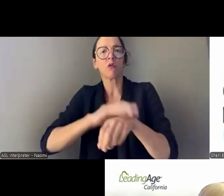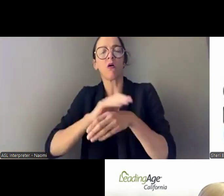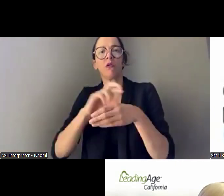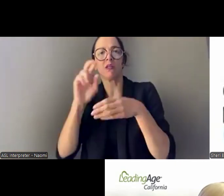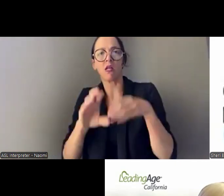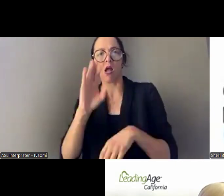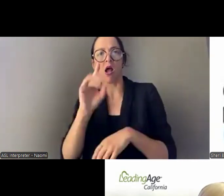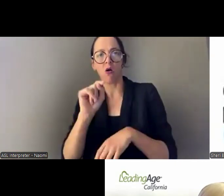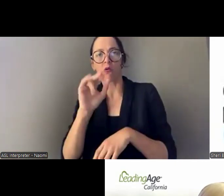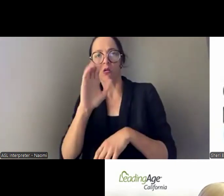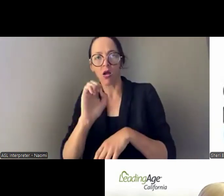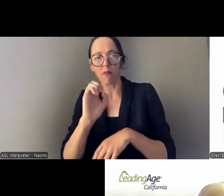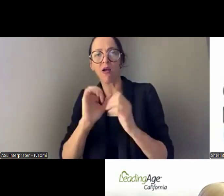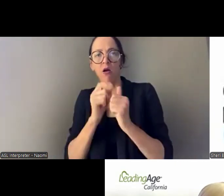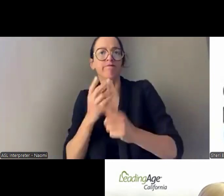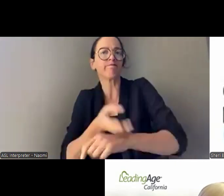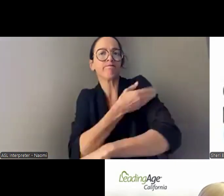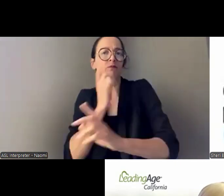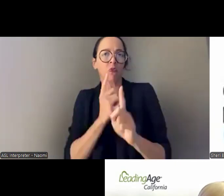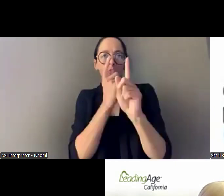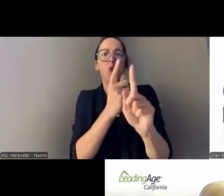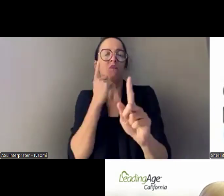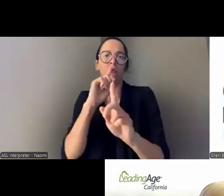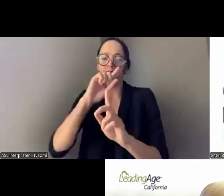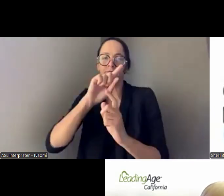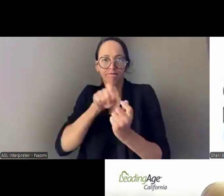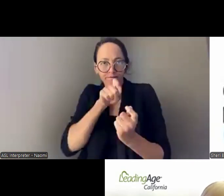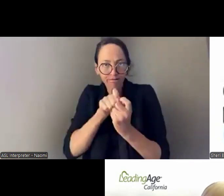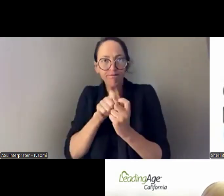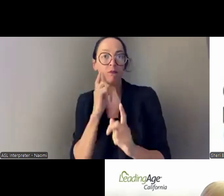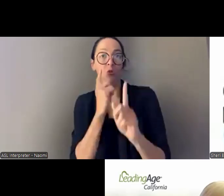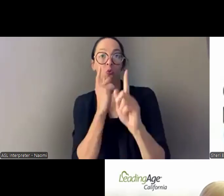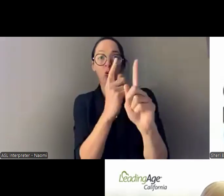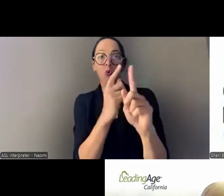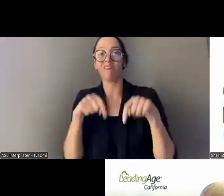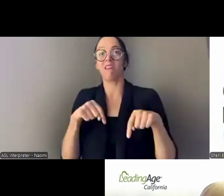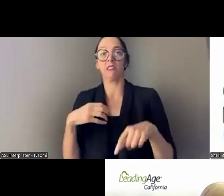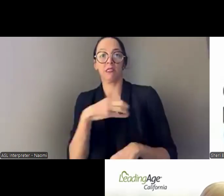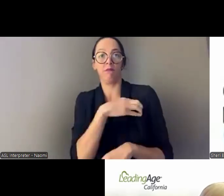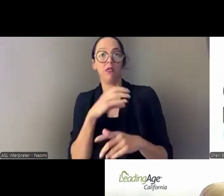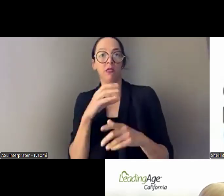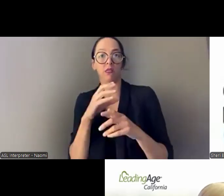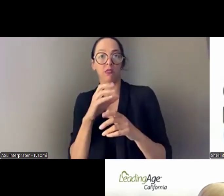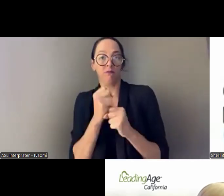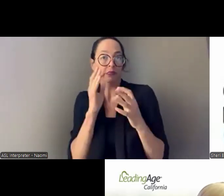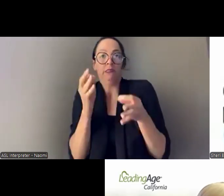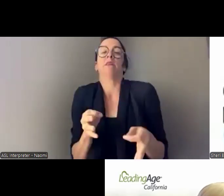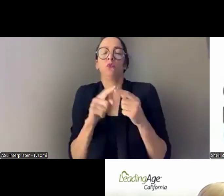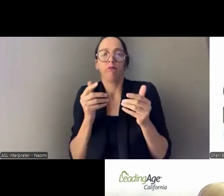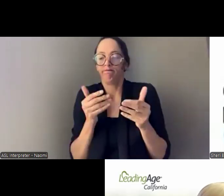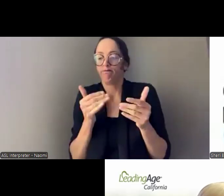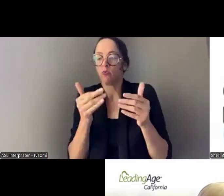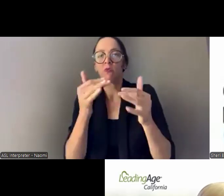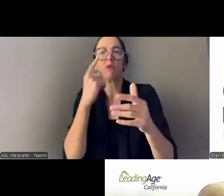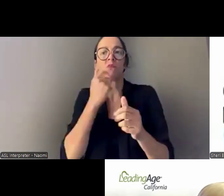goal for the particular goal that this committee decides to move forward for each of